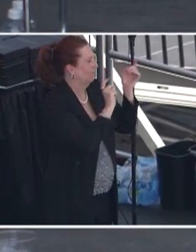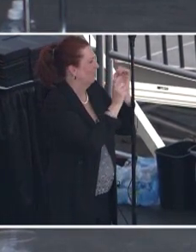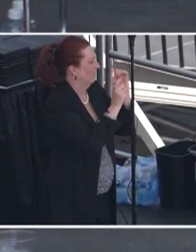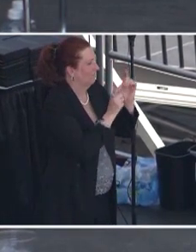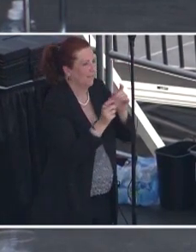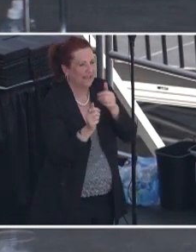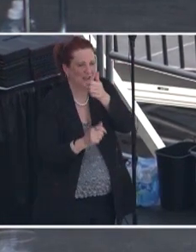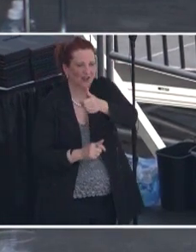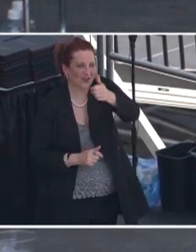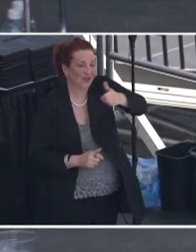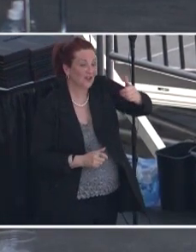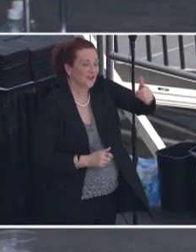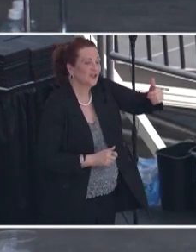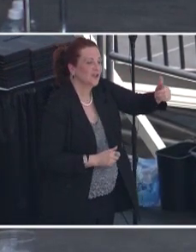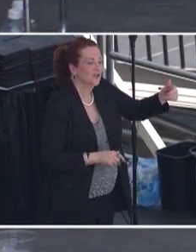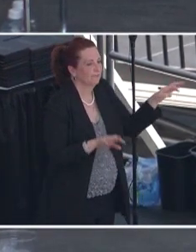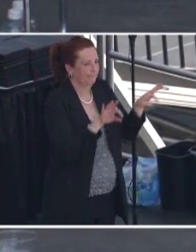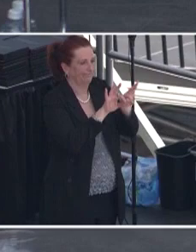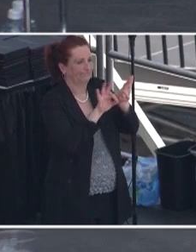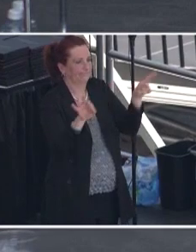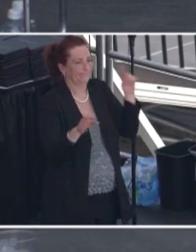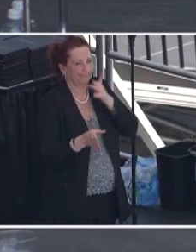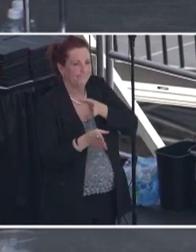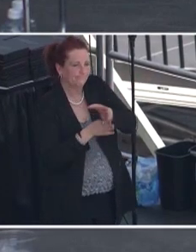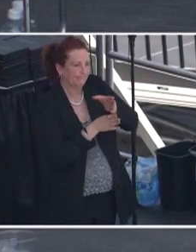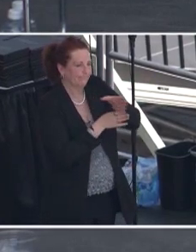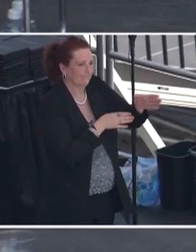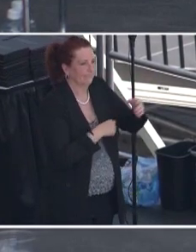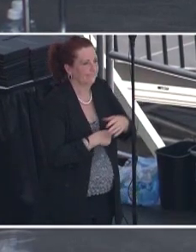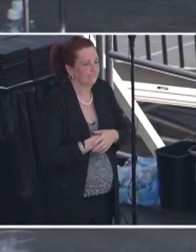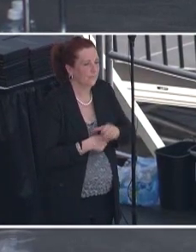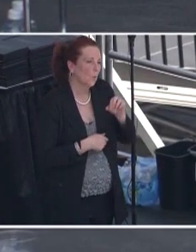your appropriate degree or certificate.